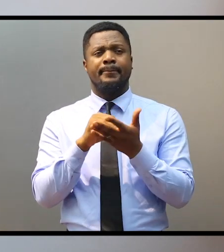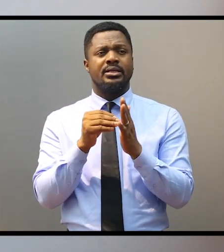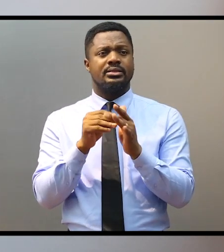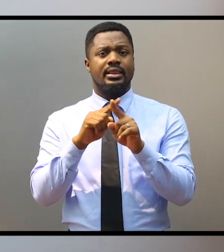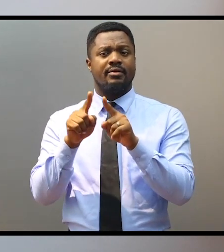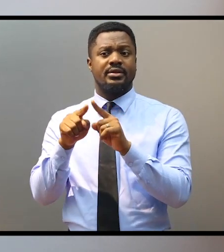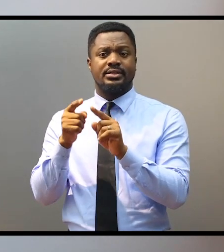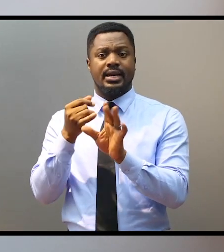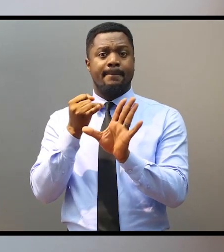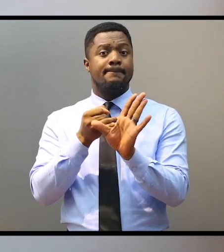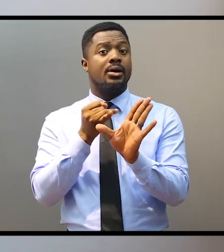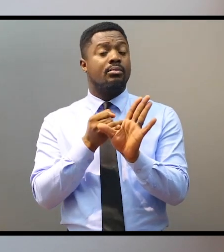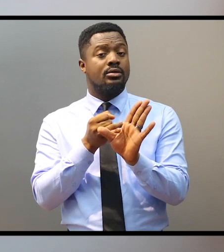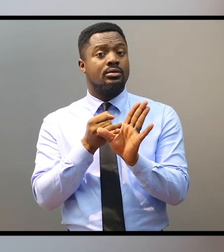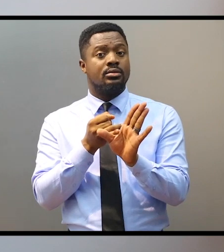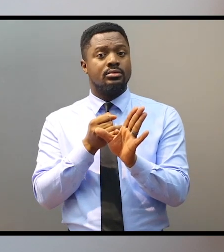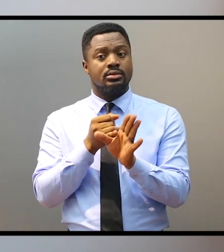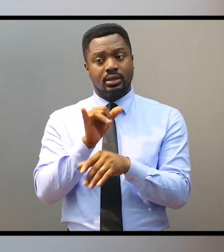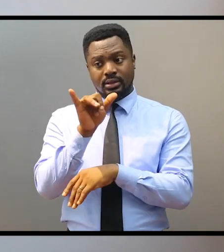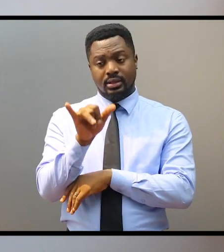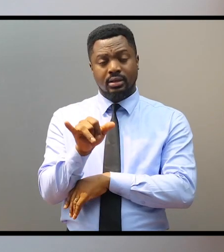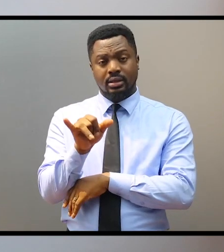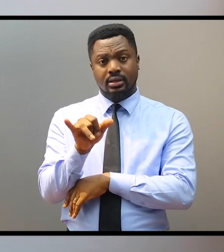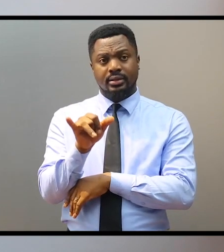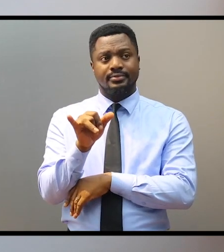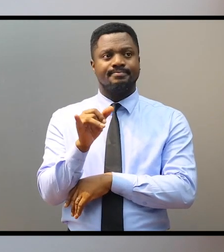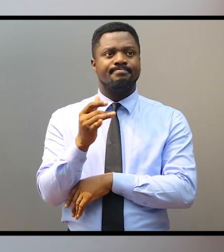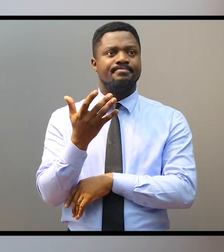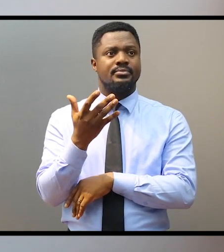are some form of impairments that